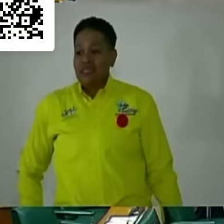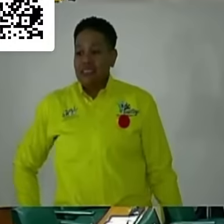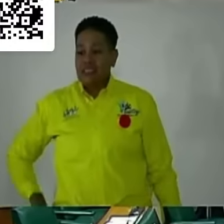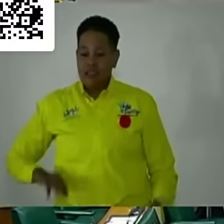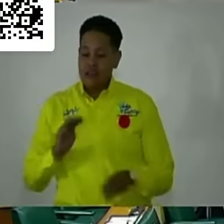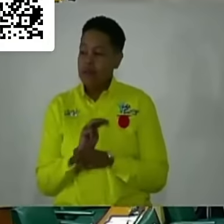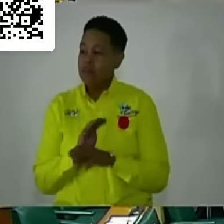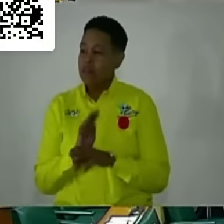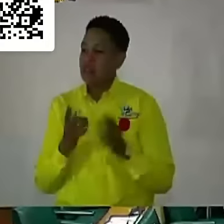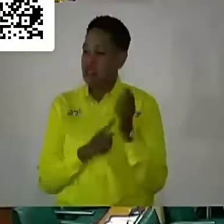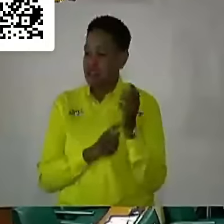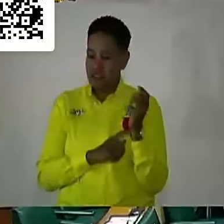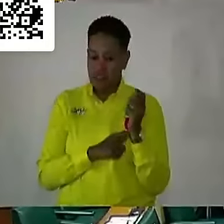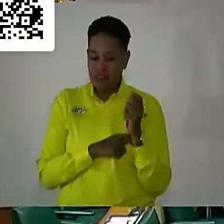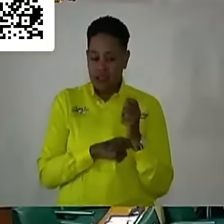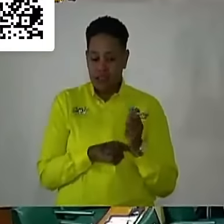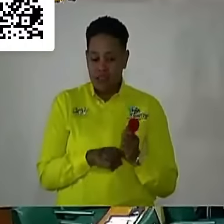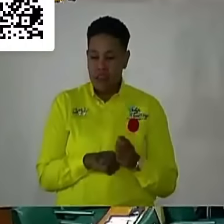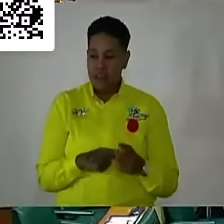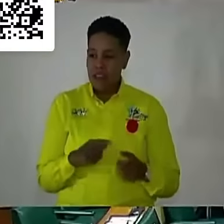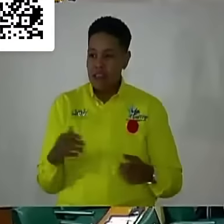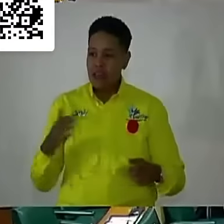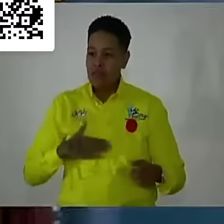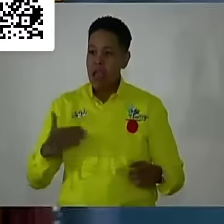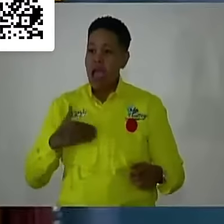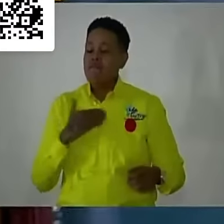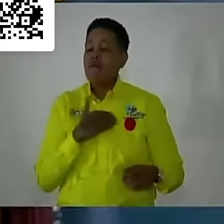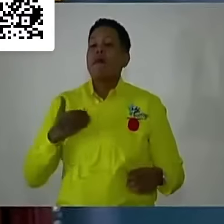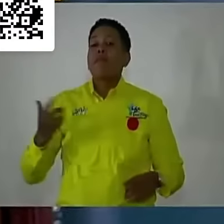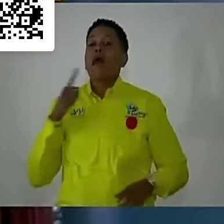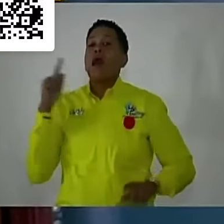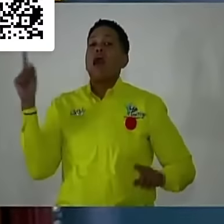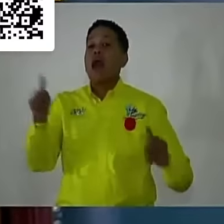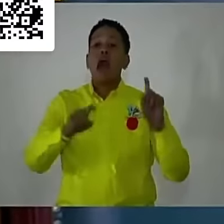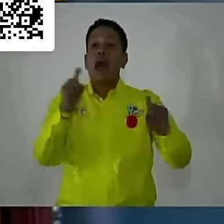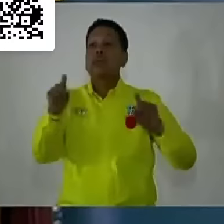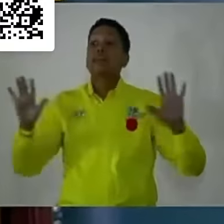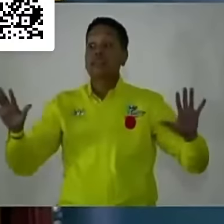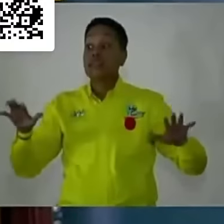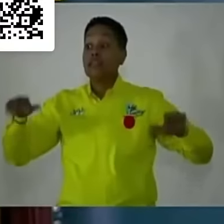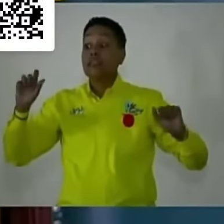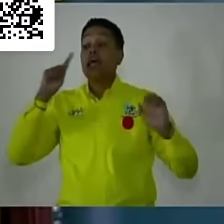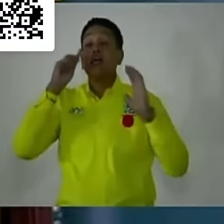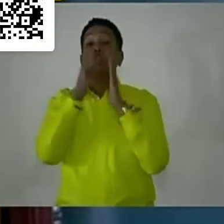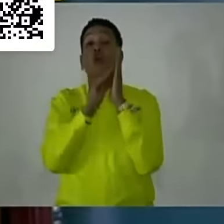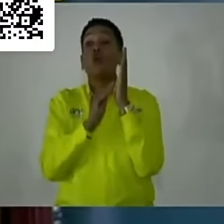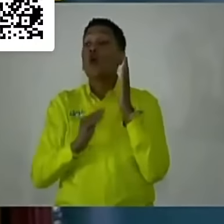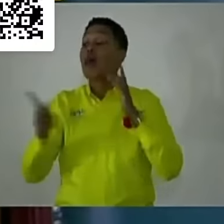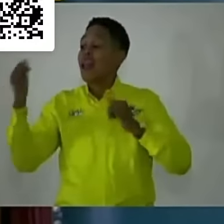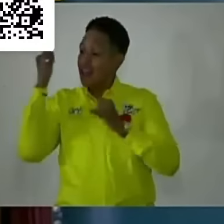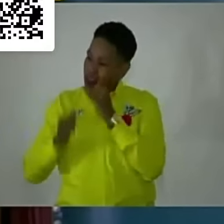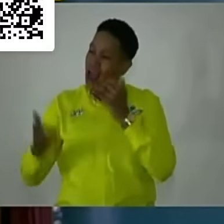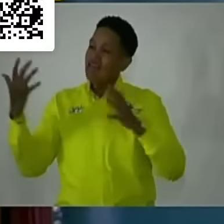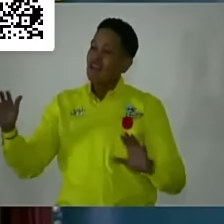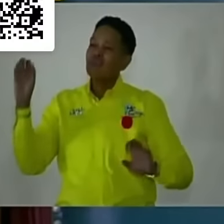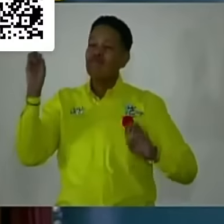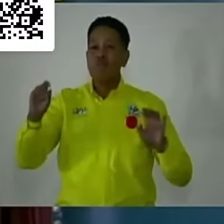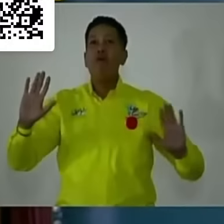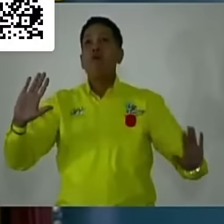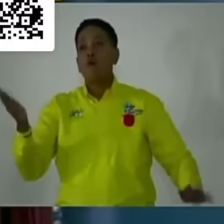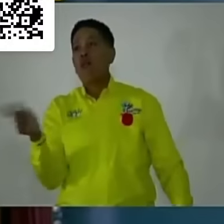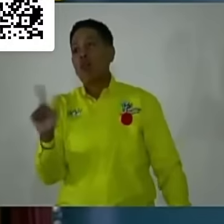Minister, please have members ask their questions, take the notation. And there